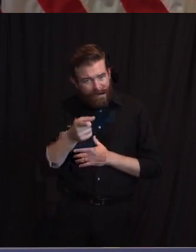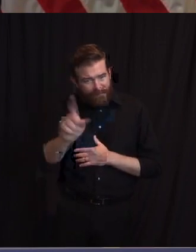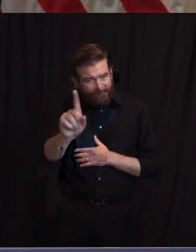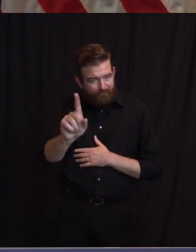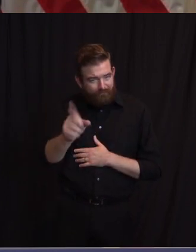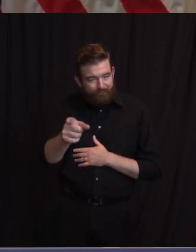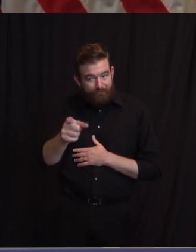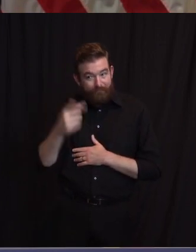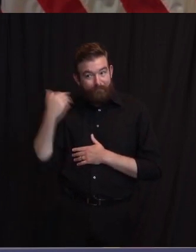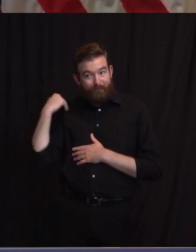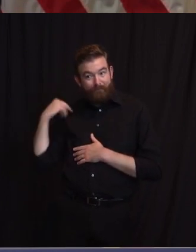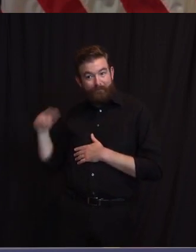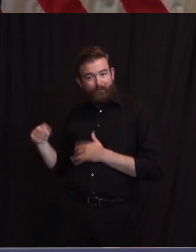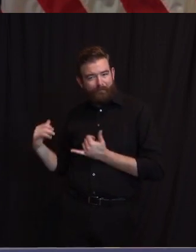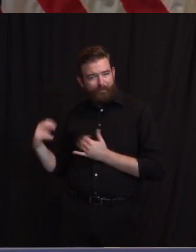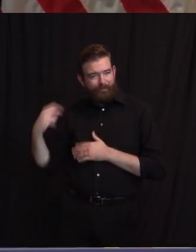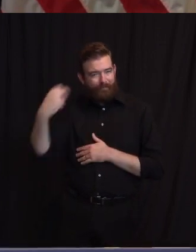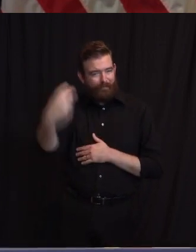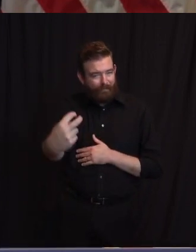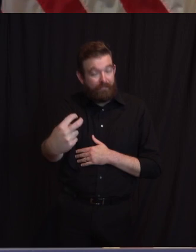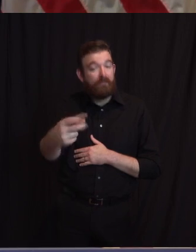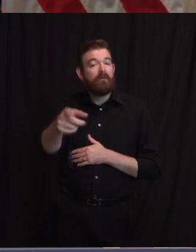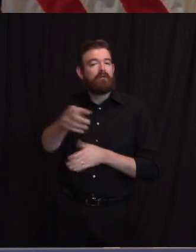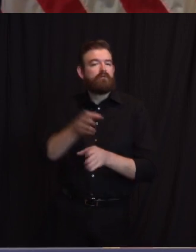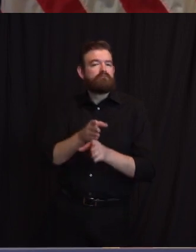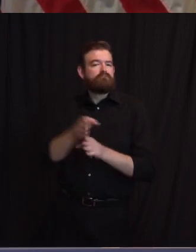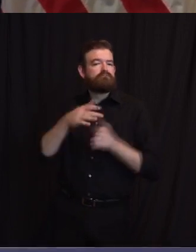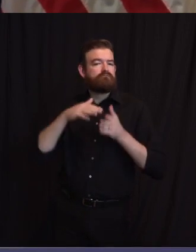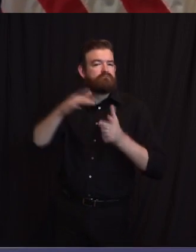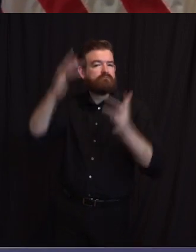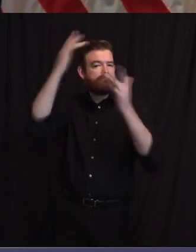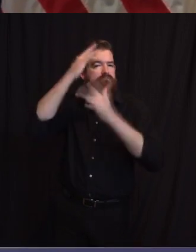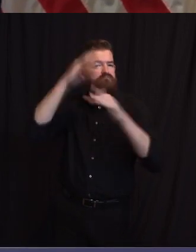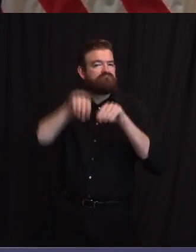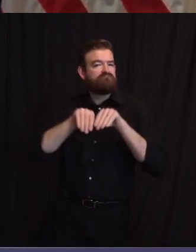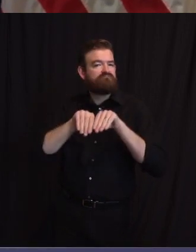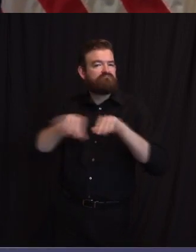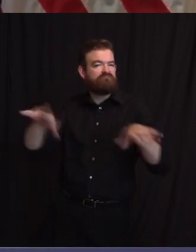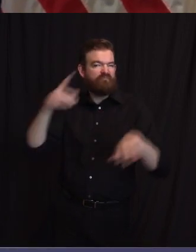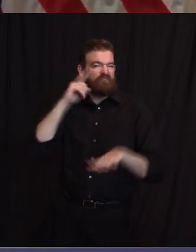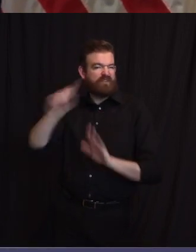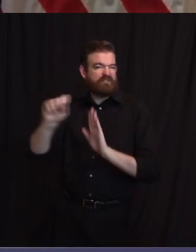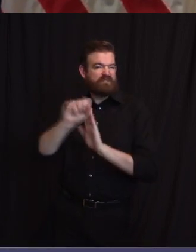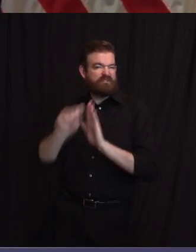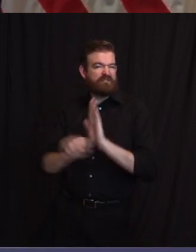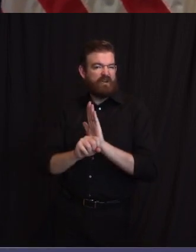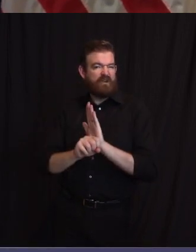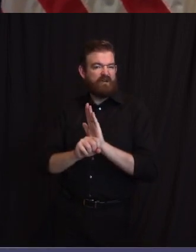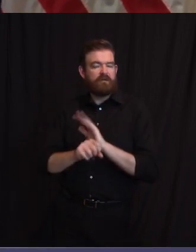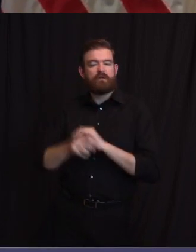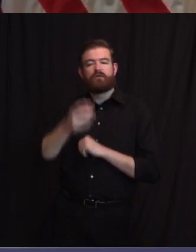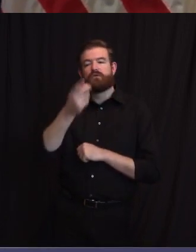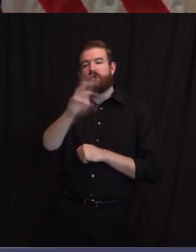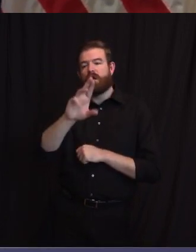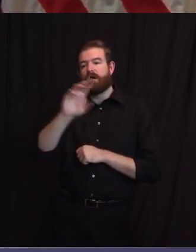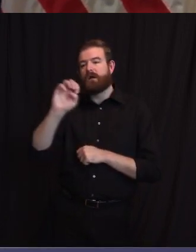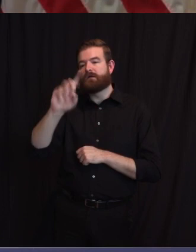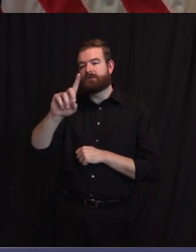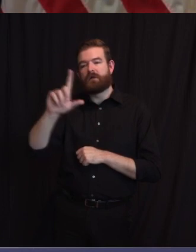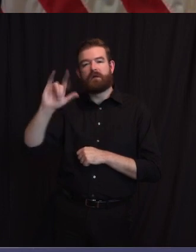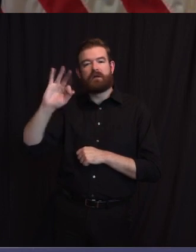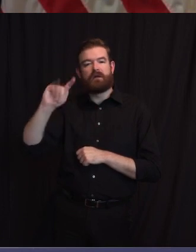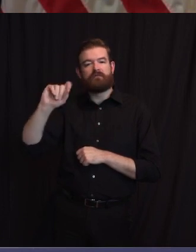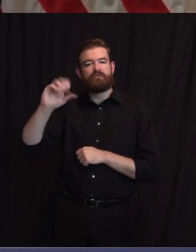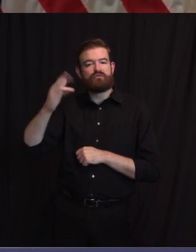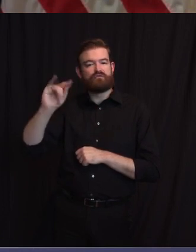Health's Communicable Disease Service Medical Director, Dr. Ed Lifshitz. To my far left, State Police Superintendent, another familiar face, Colonel Pat